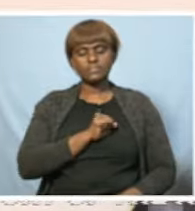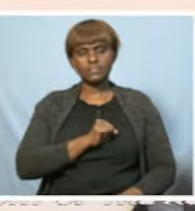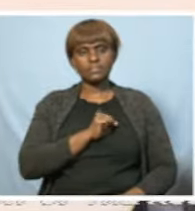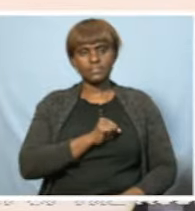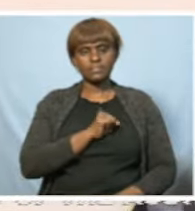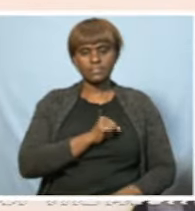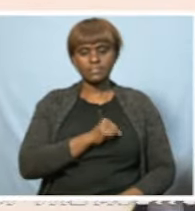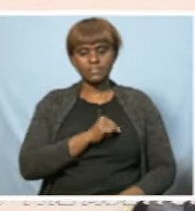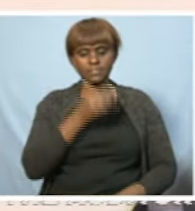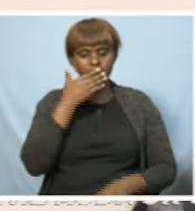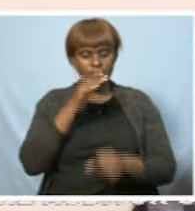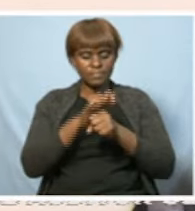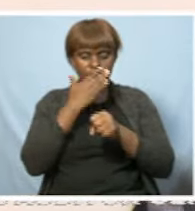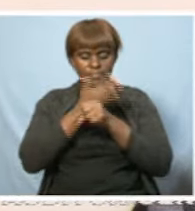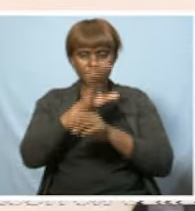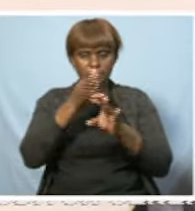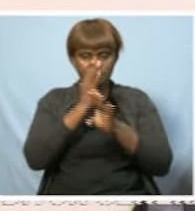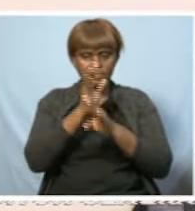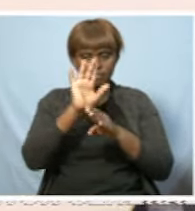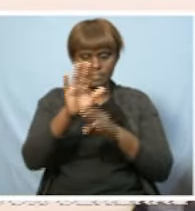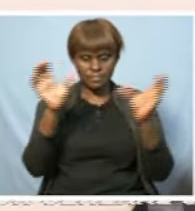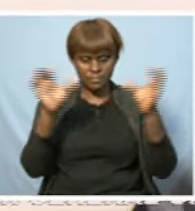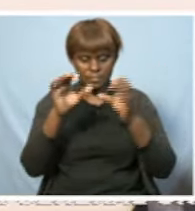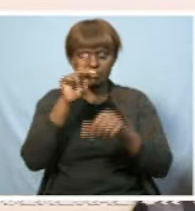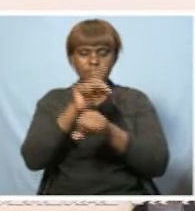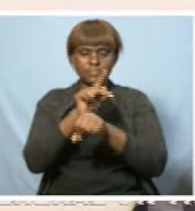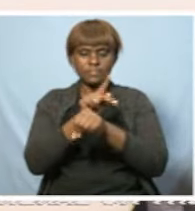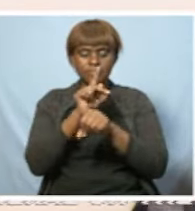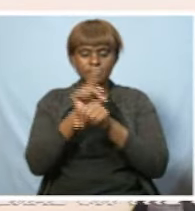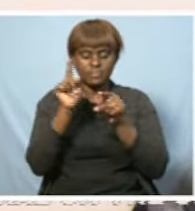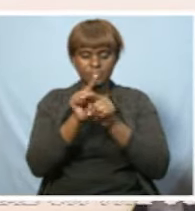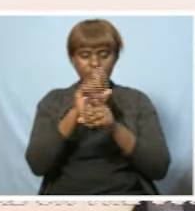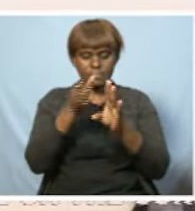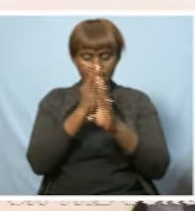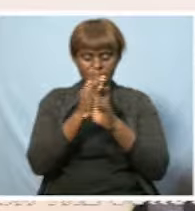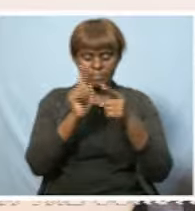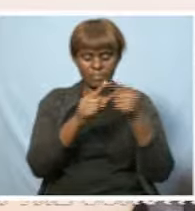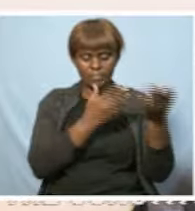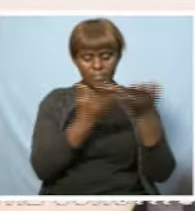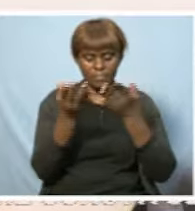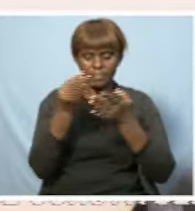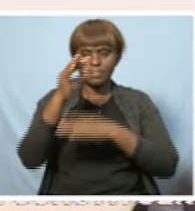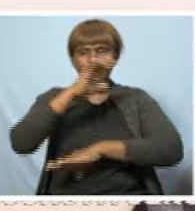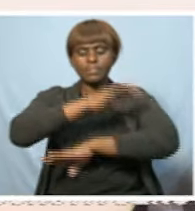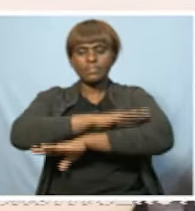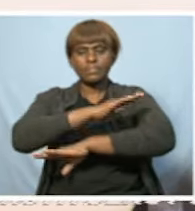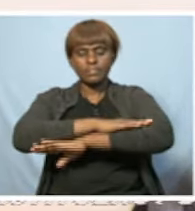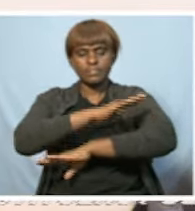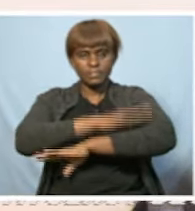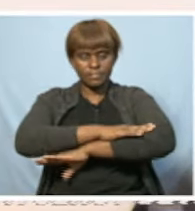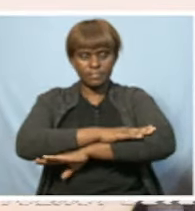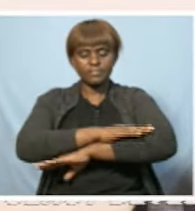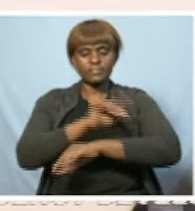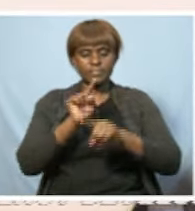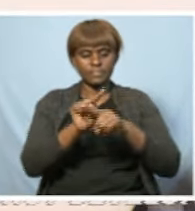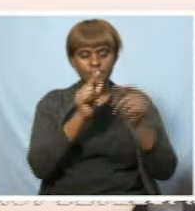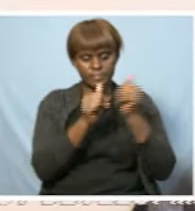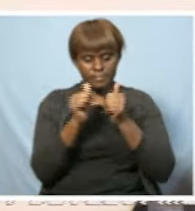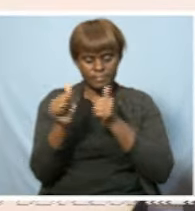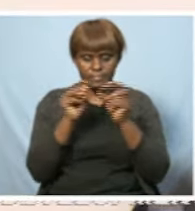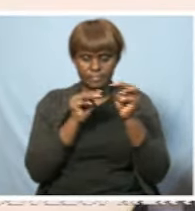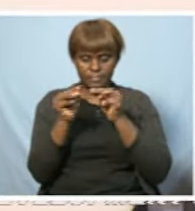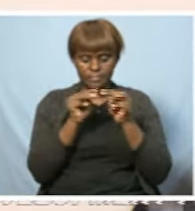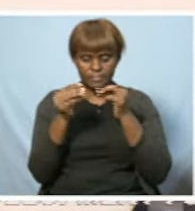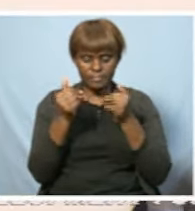were committed towards ongoing community projects in relation to delivery of desks. Action taken, management wishes